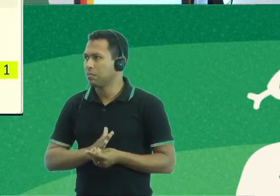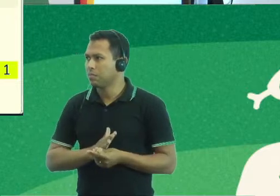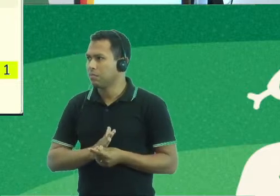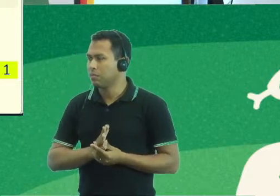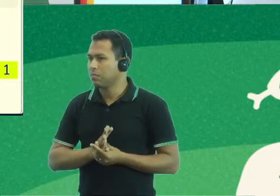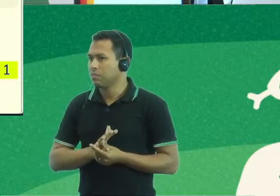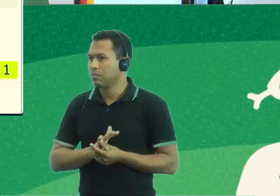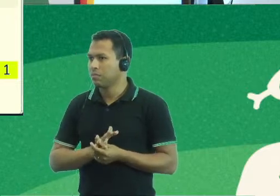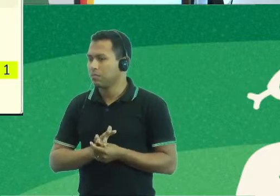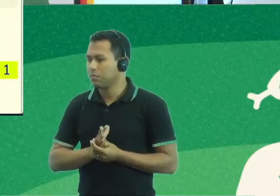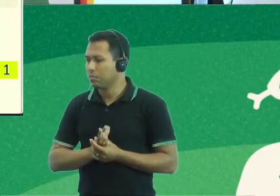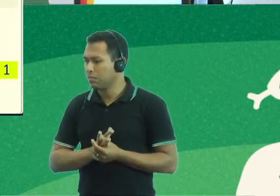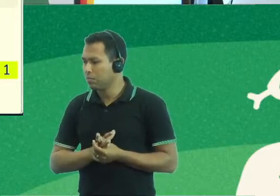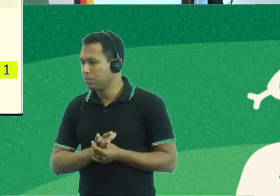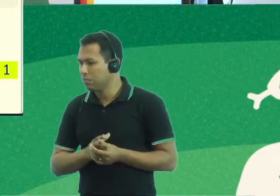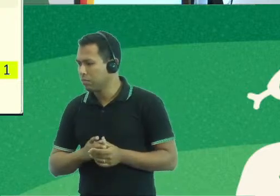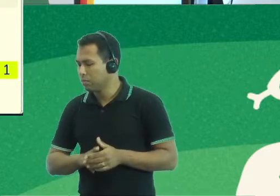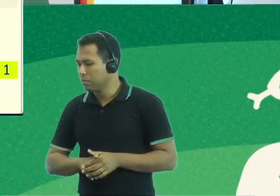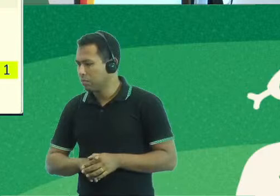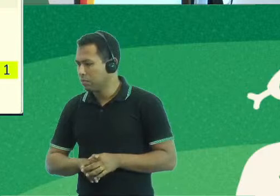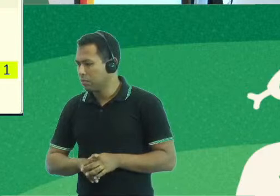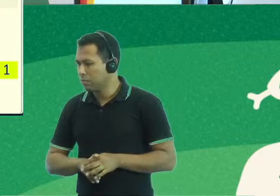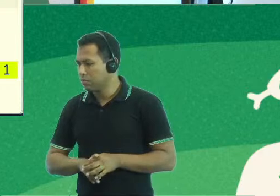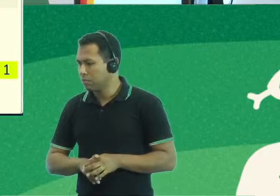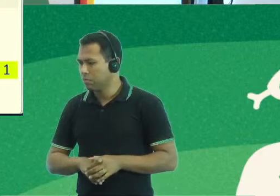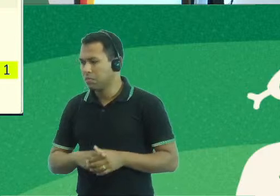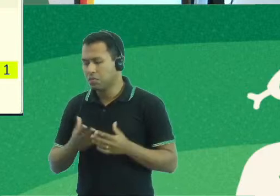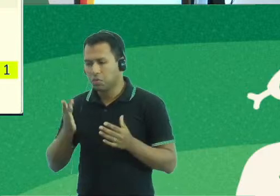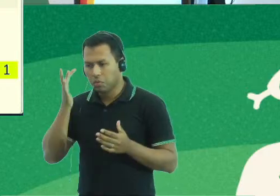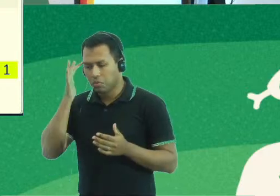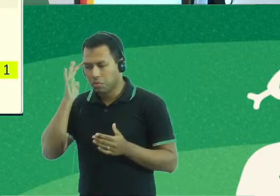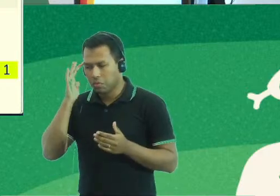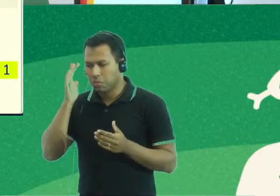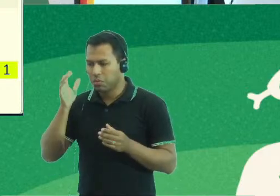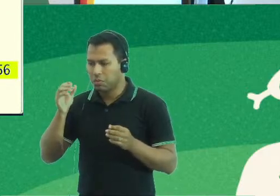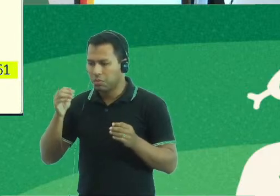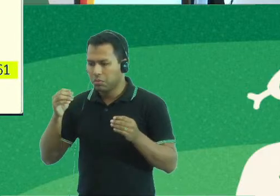call, yeah, like line 18 without the braces. I don't, maybe.